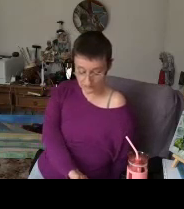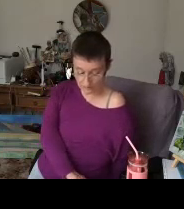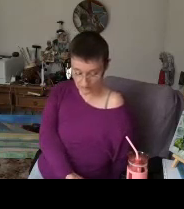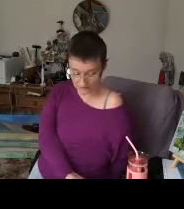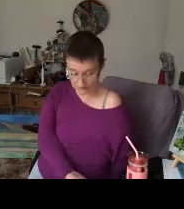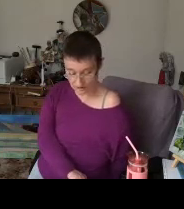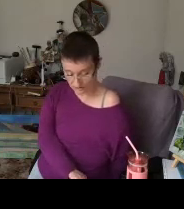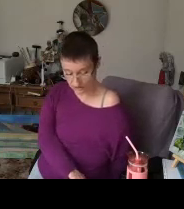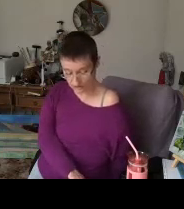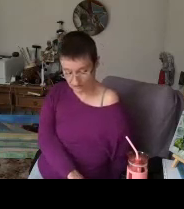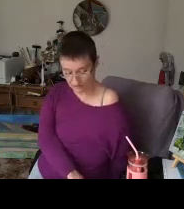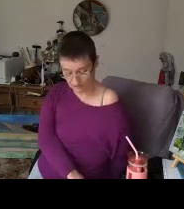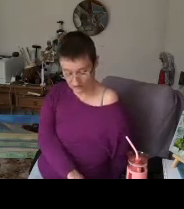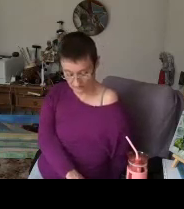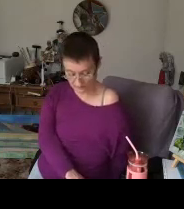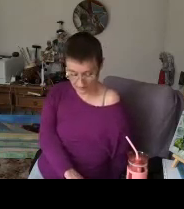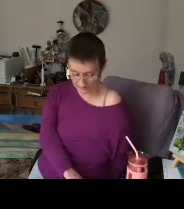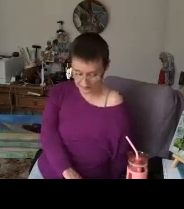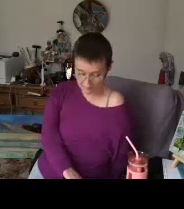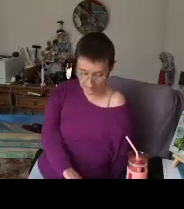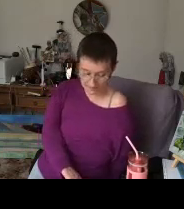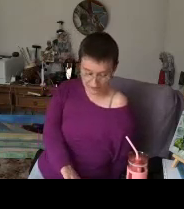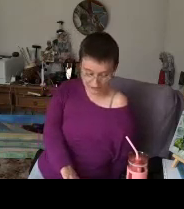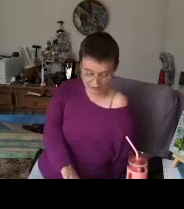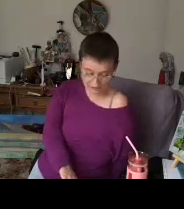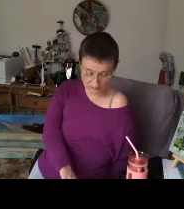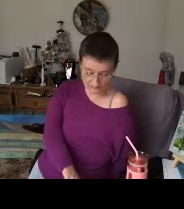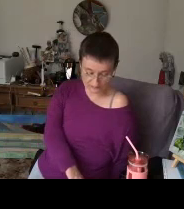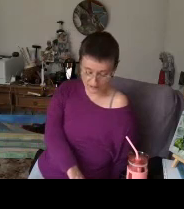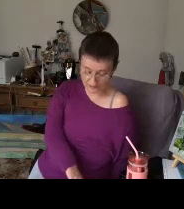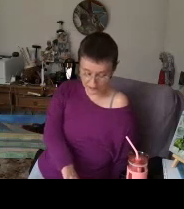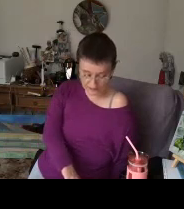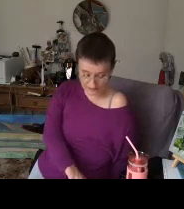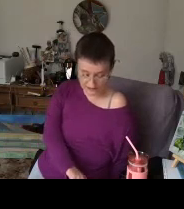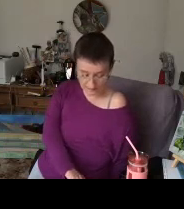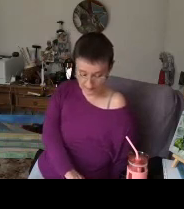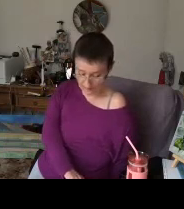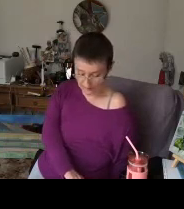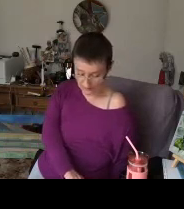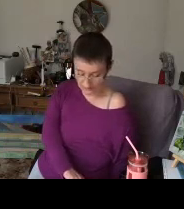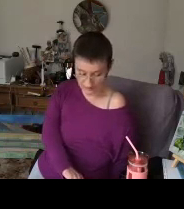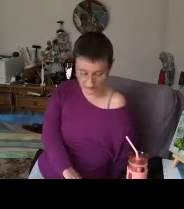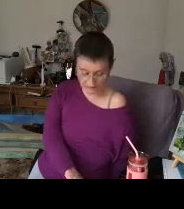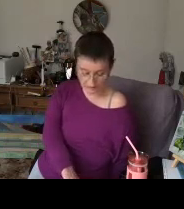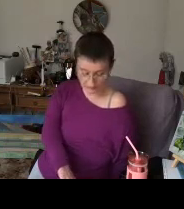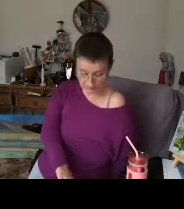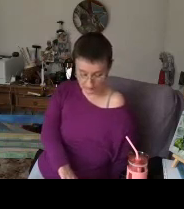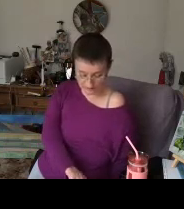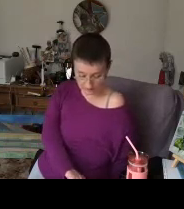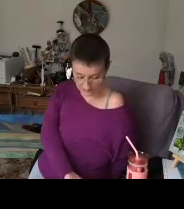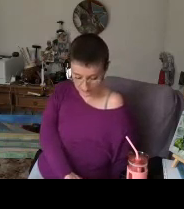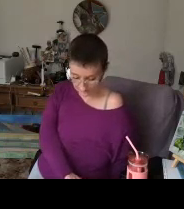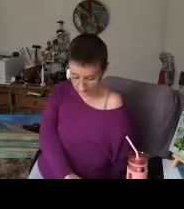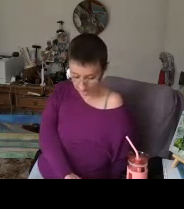but we've now called it Art Studio Online. This is a group of learning disabled artists, people